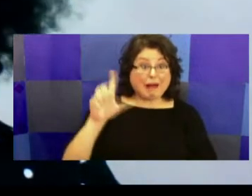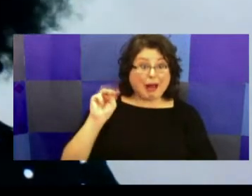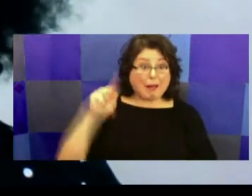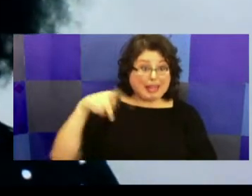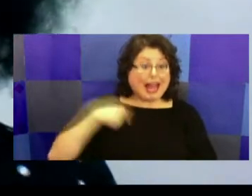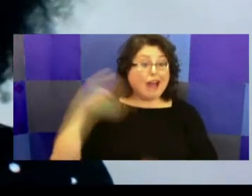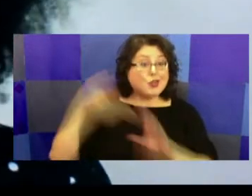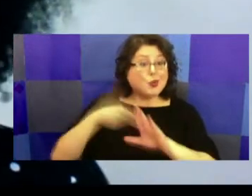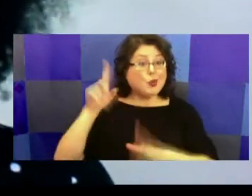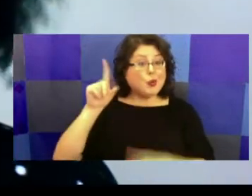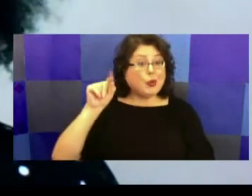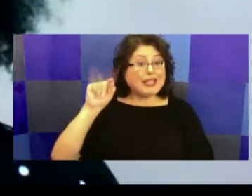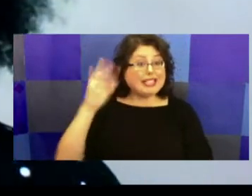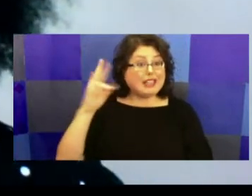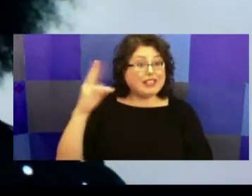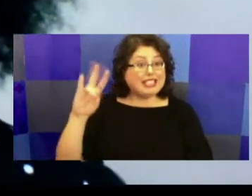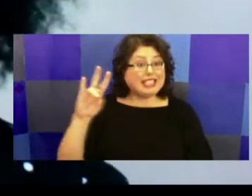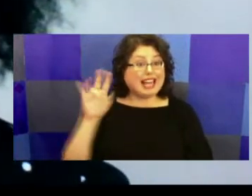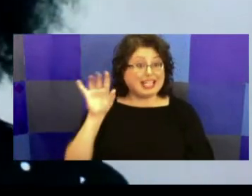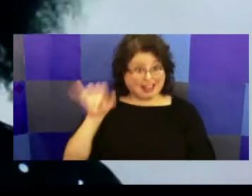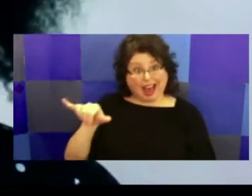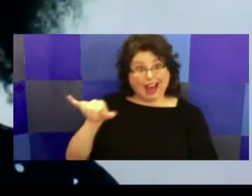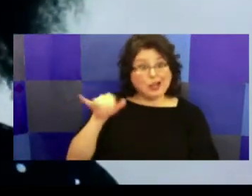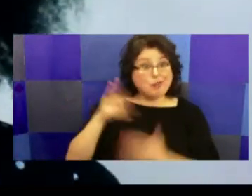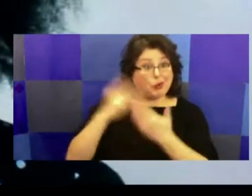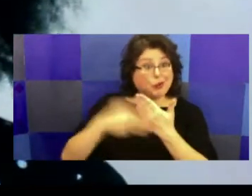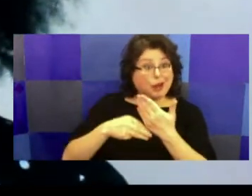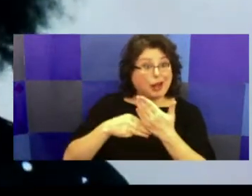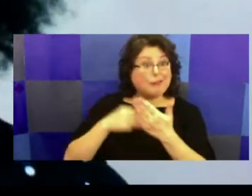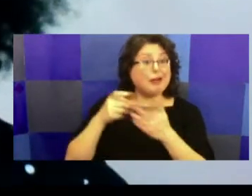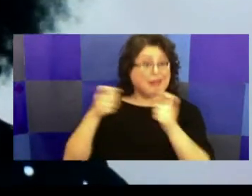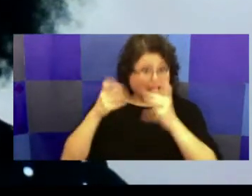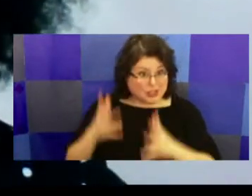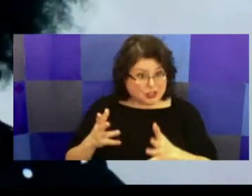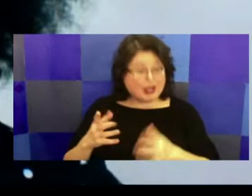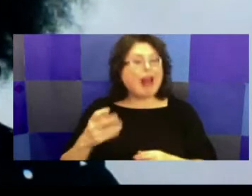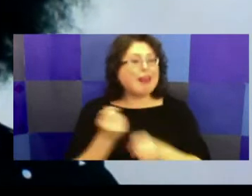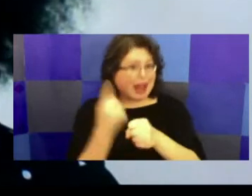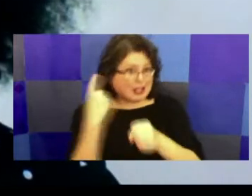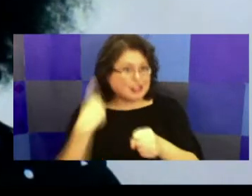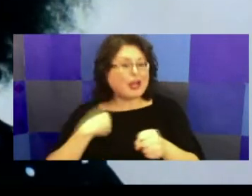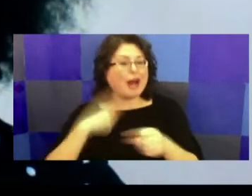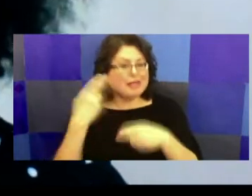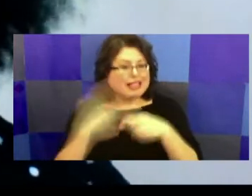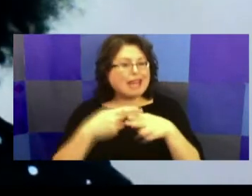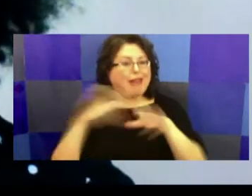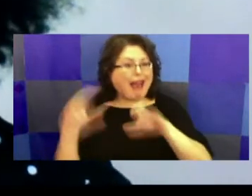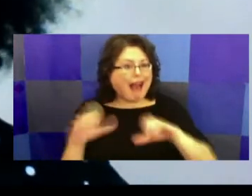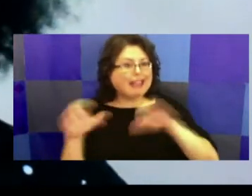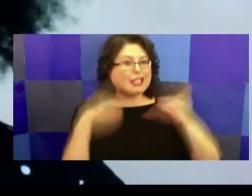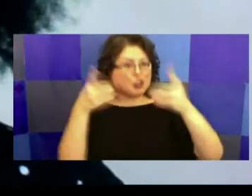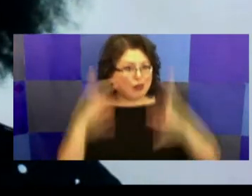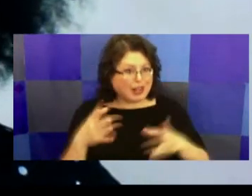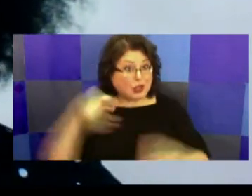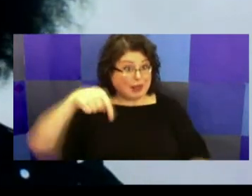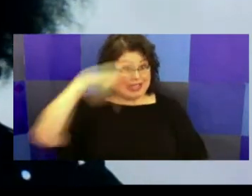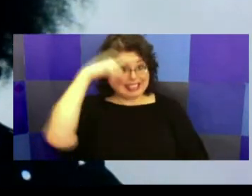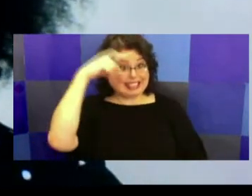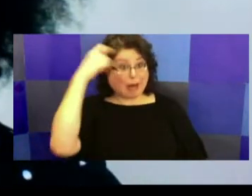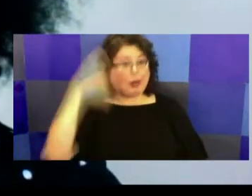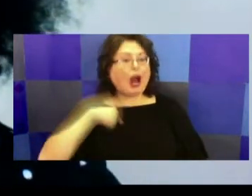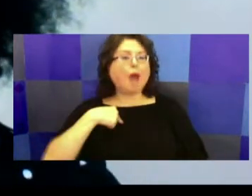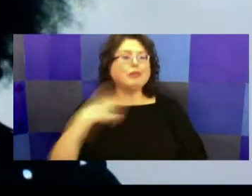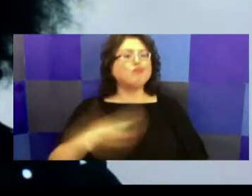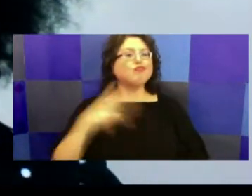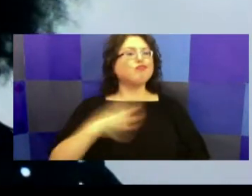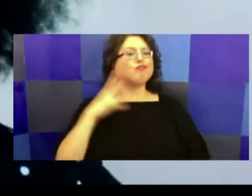2017 as the then program manager. Last year, I was named acting director, and this summer I was formally made